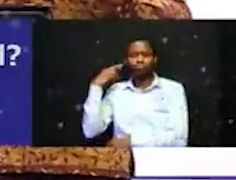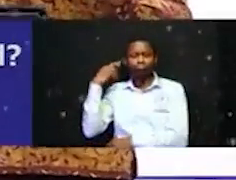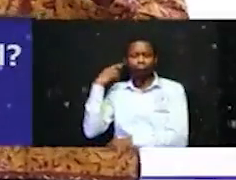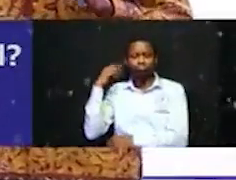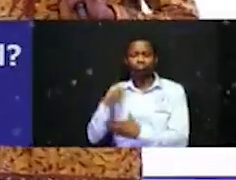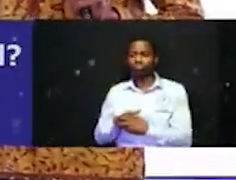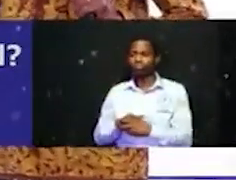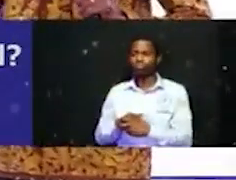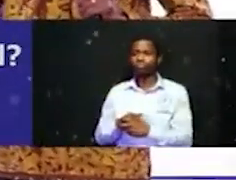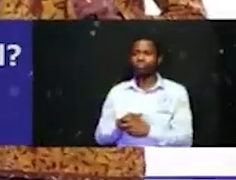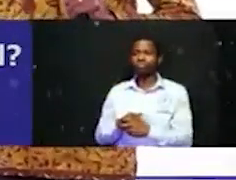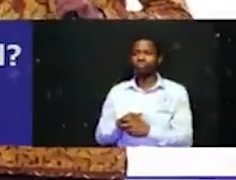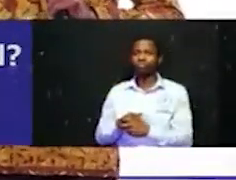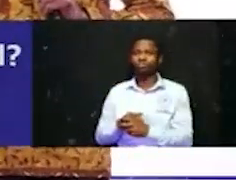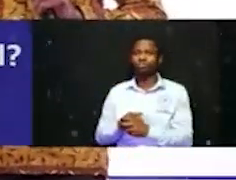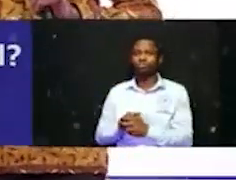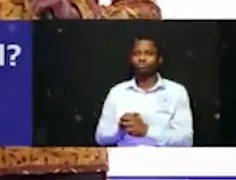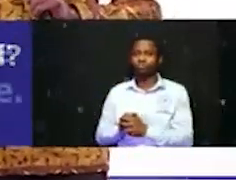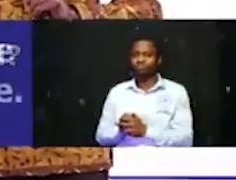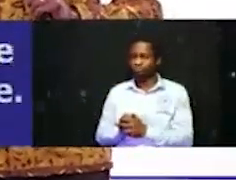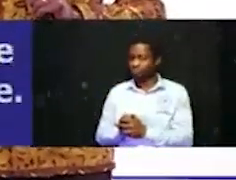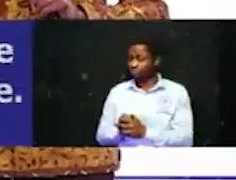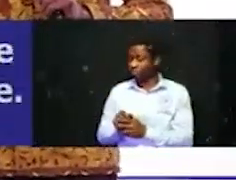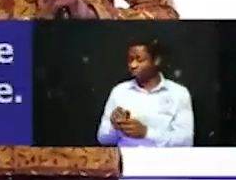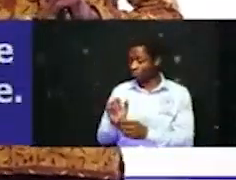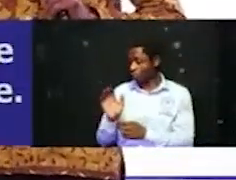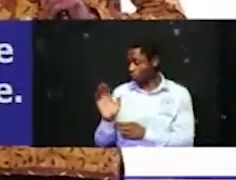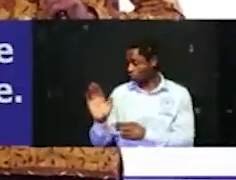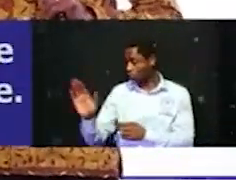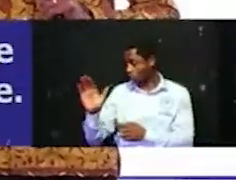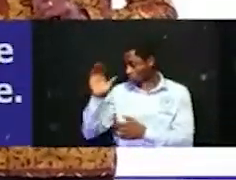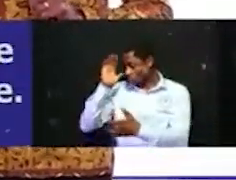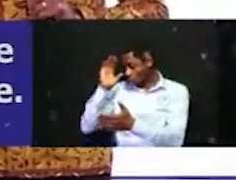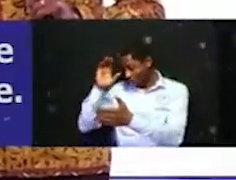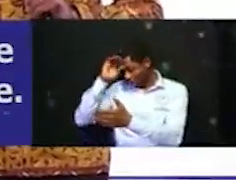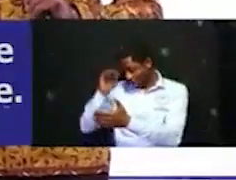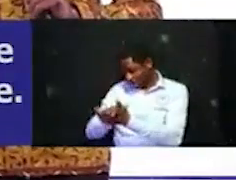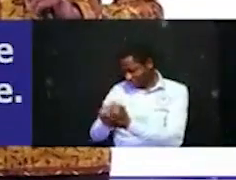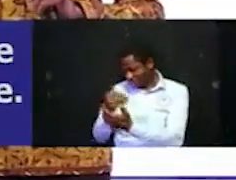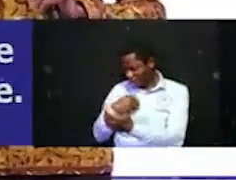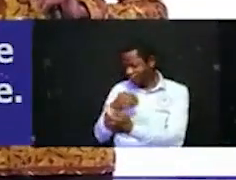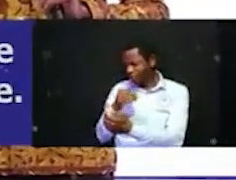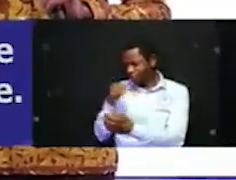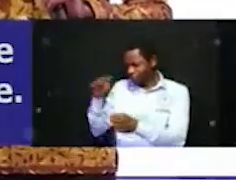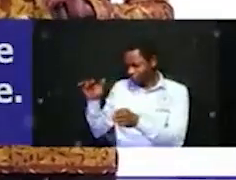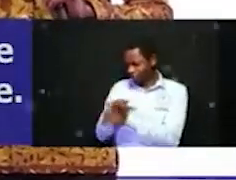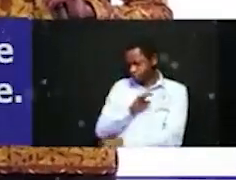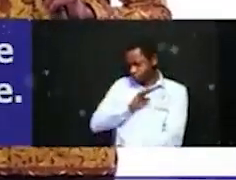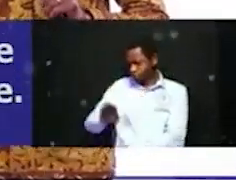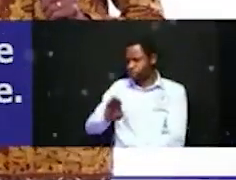Verse 11 says that her husband has full confidence in her and lacks nothing of